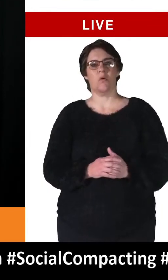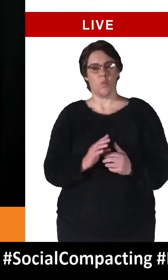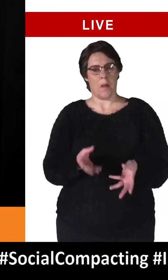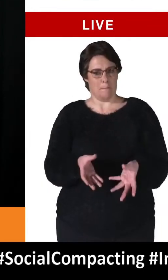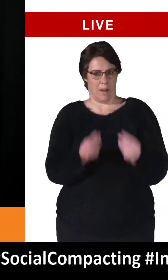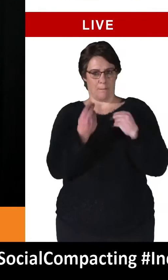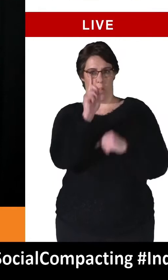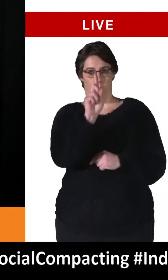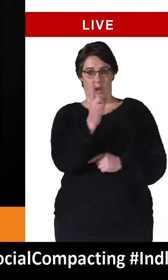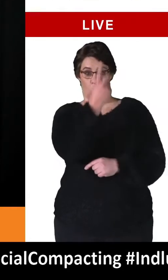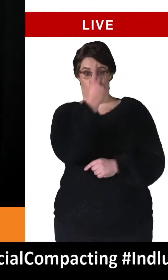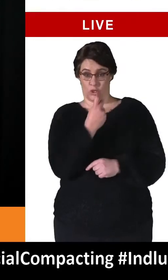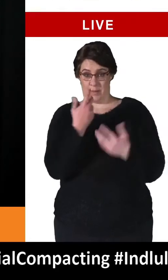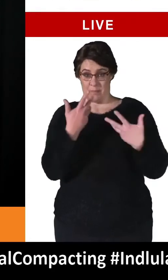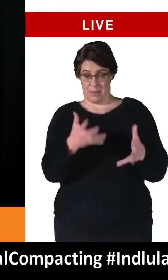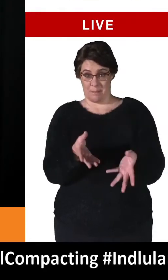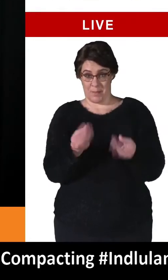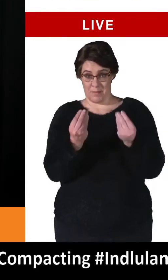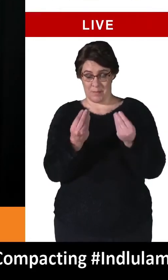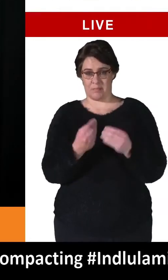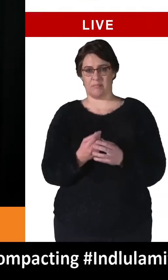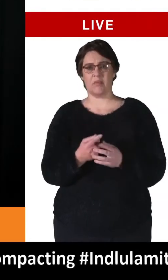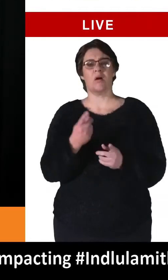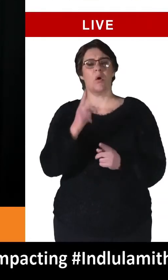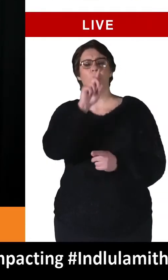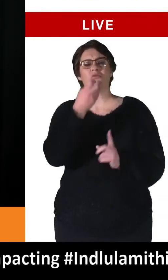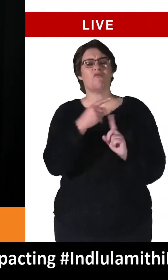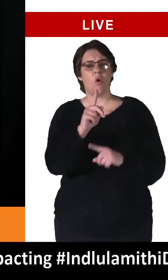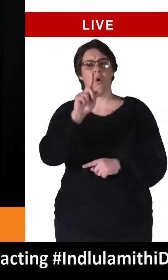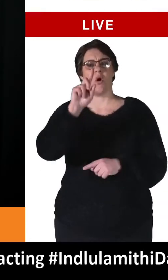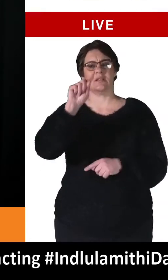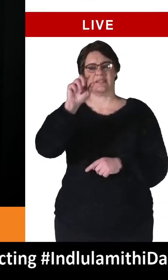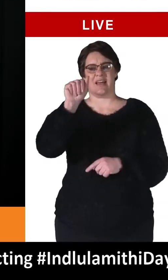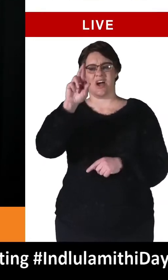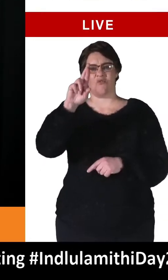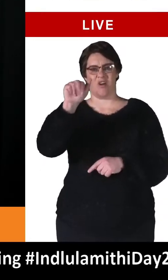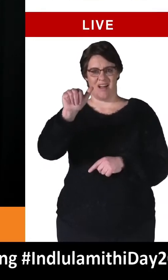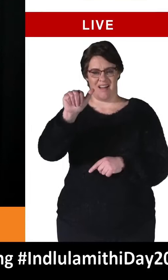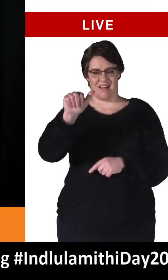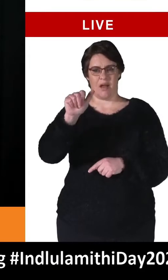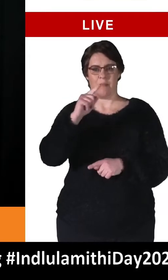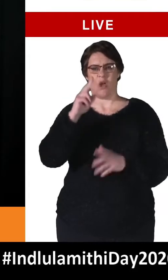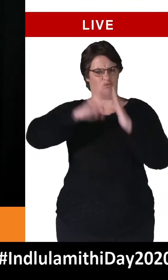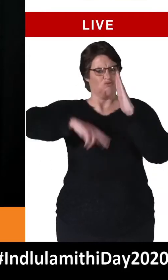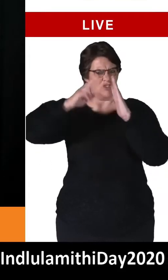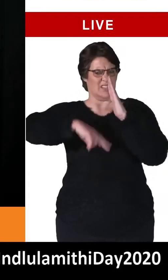received one question. The question is for Tara. I'm going to read it out